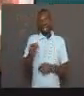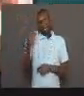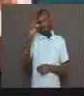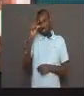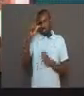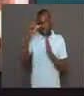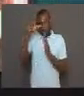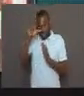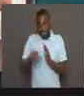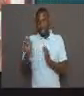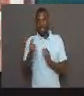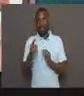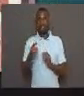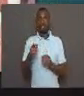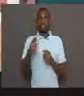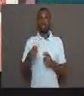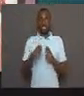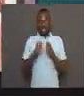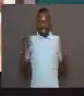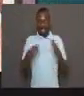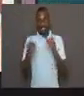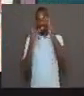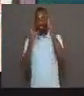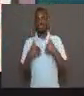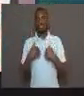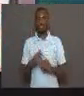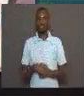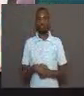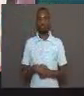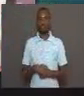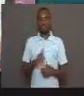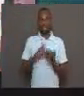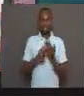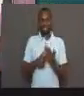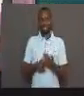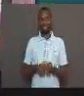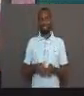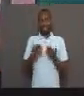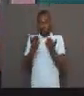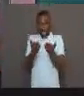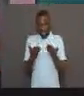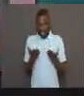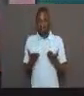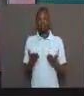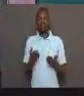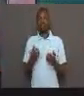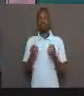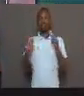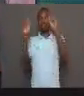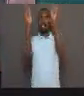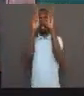so tends to stay in whatever shape it is pressured into.